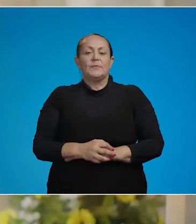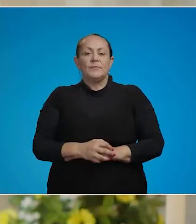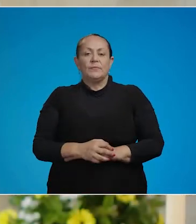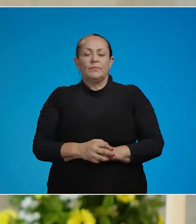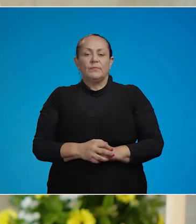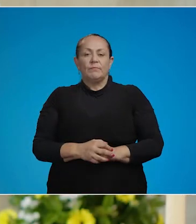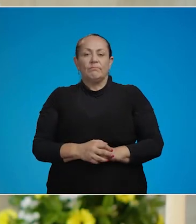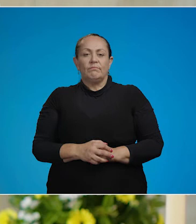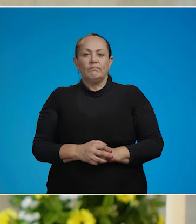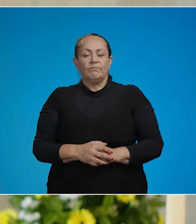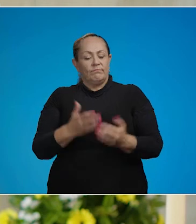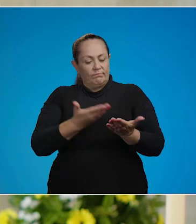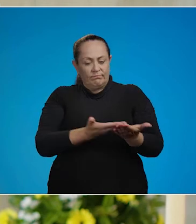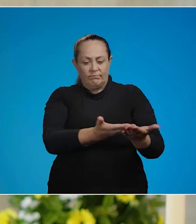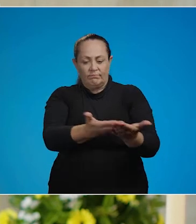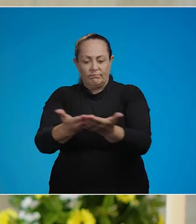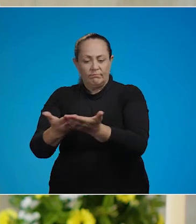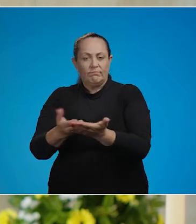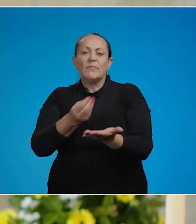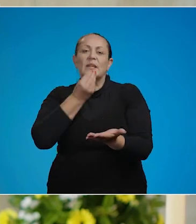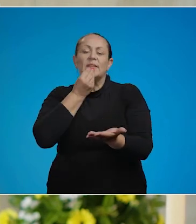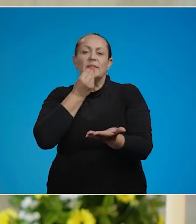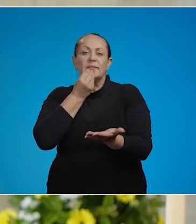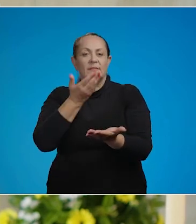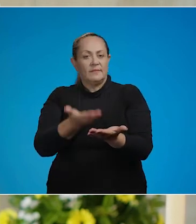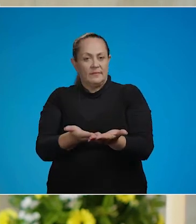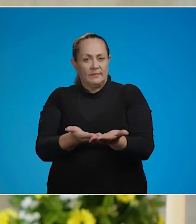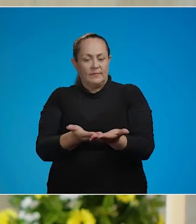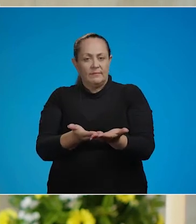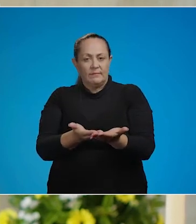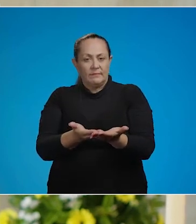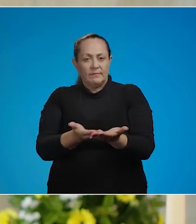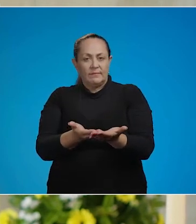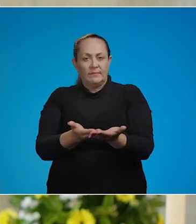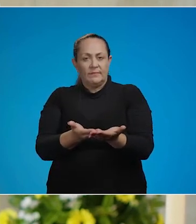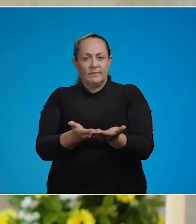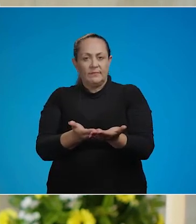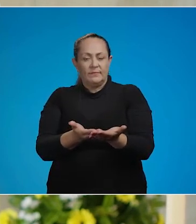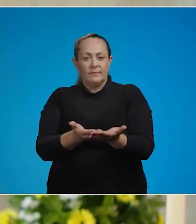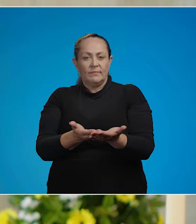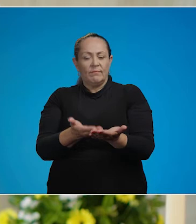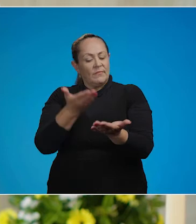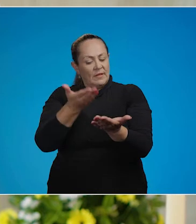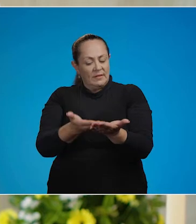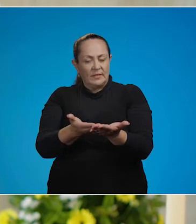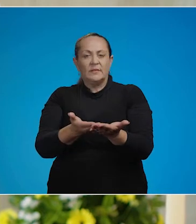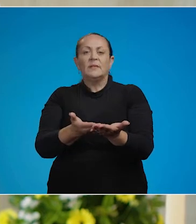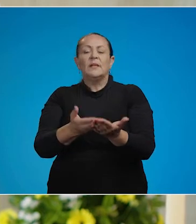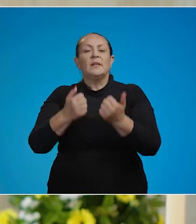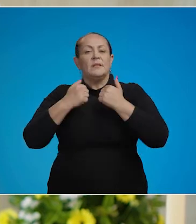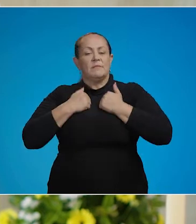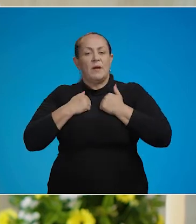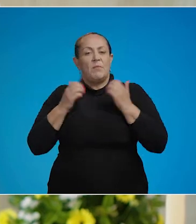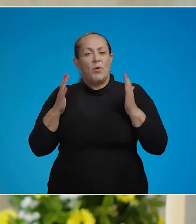Take this, all of you and eat of it for this is